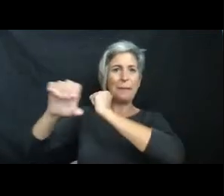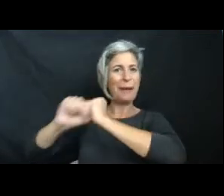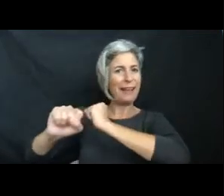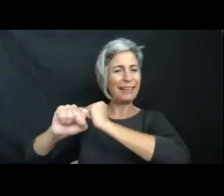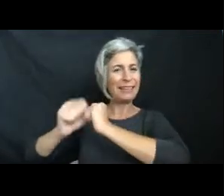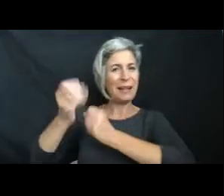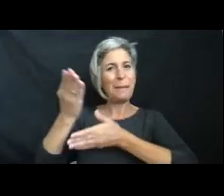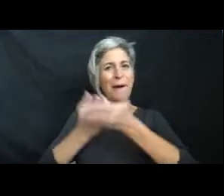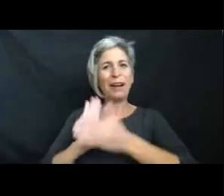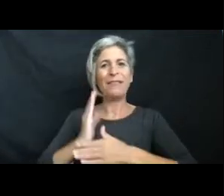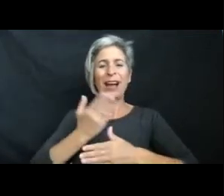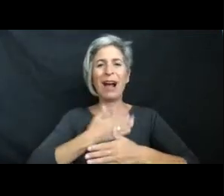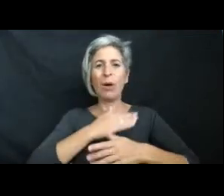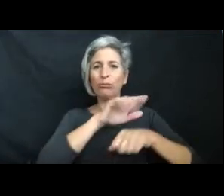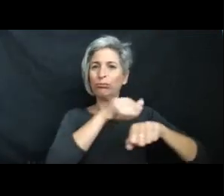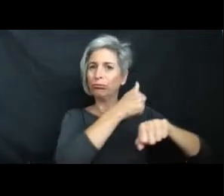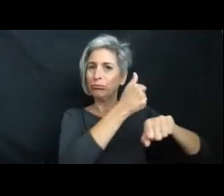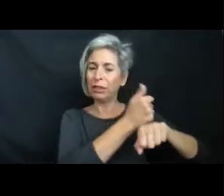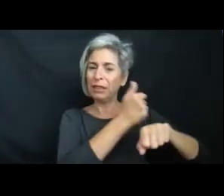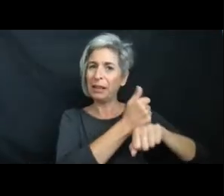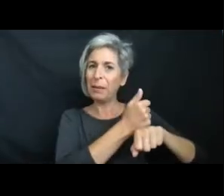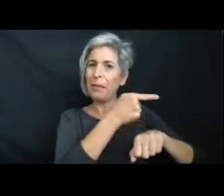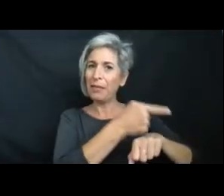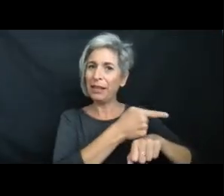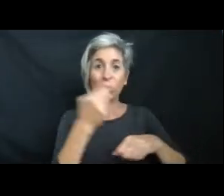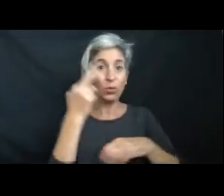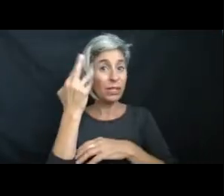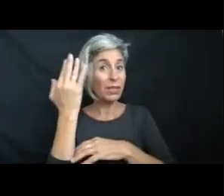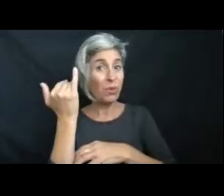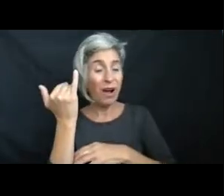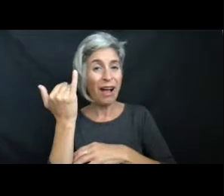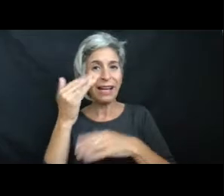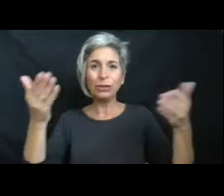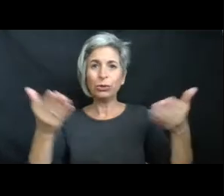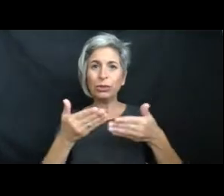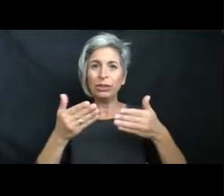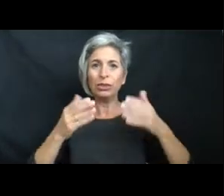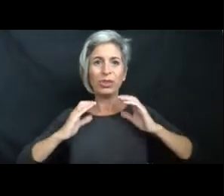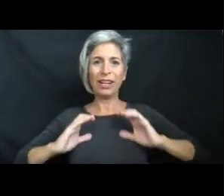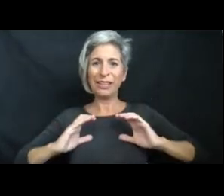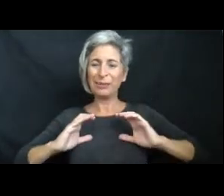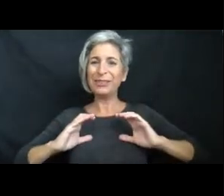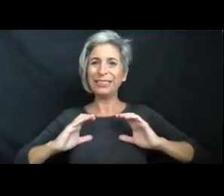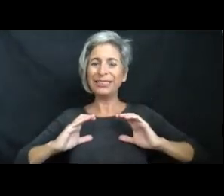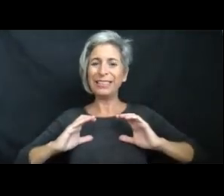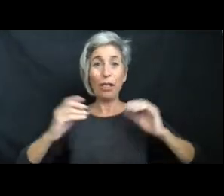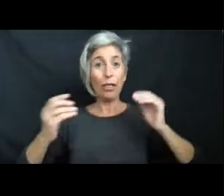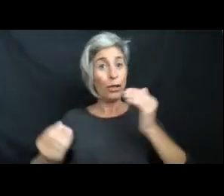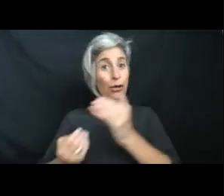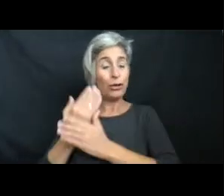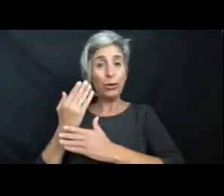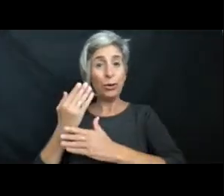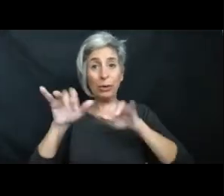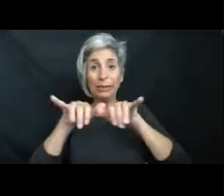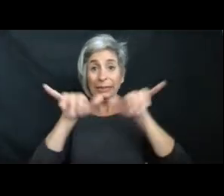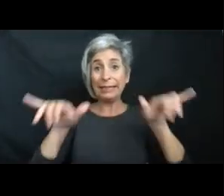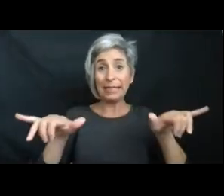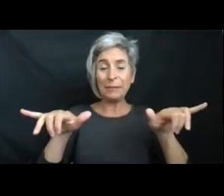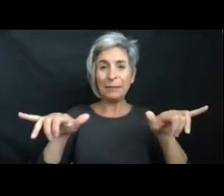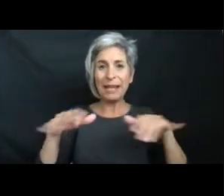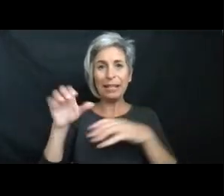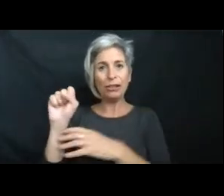of our implementation, is to introduce to our customers the new system and